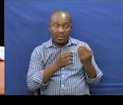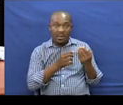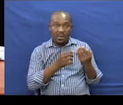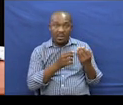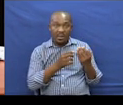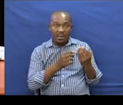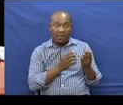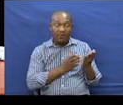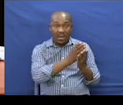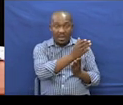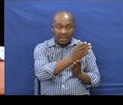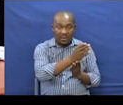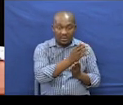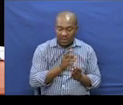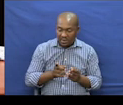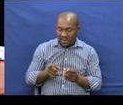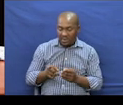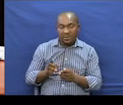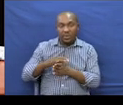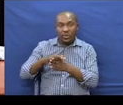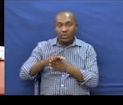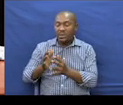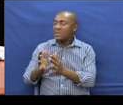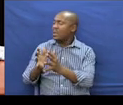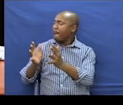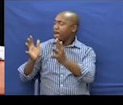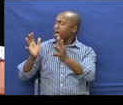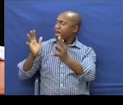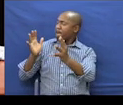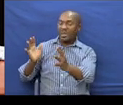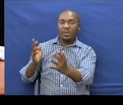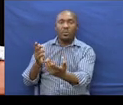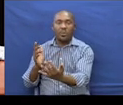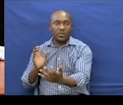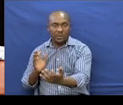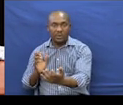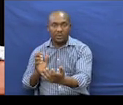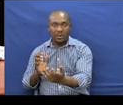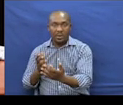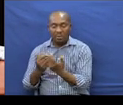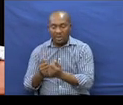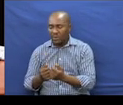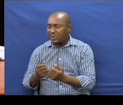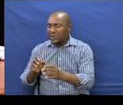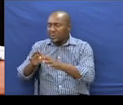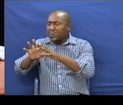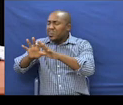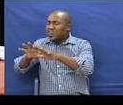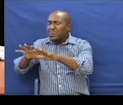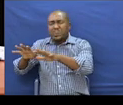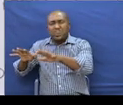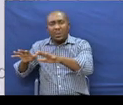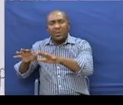a very big population in such a way that it becomes very hard for all voices of the citizens